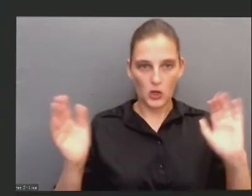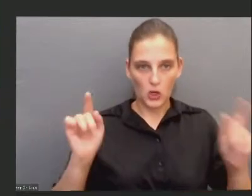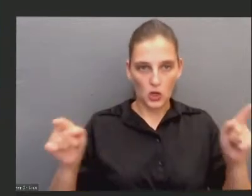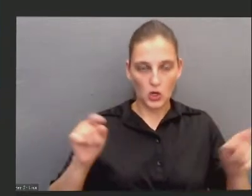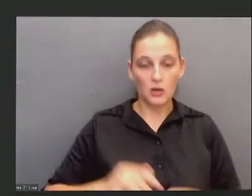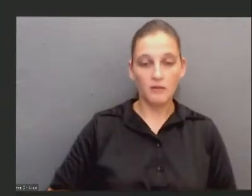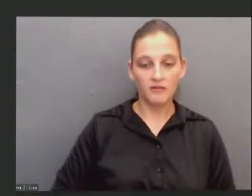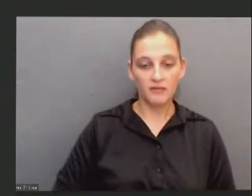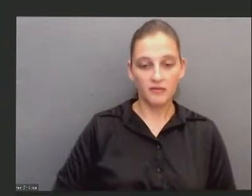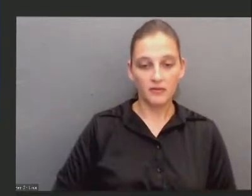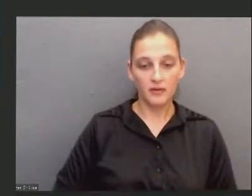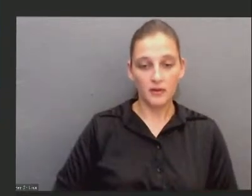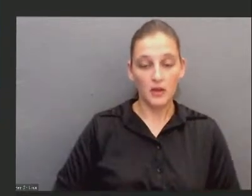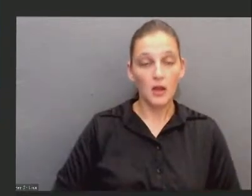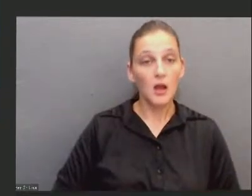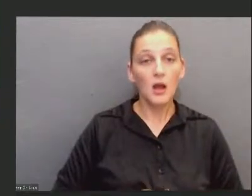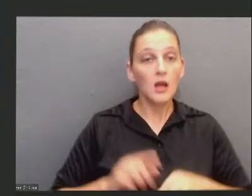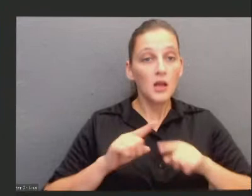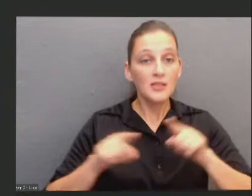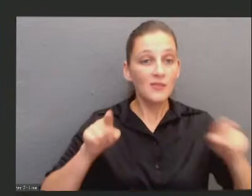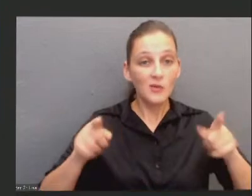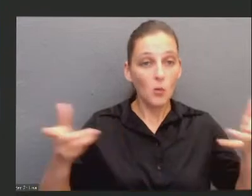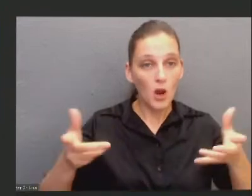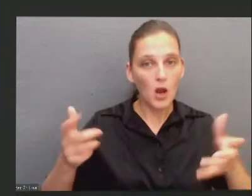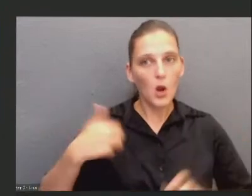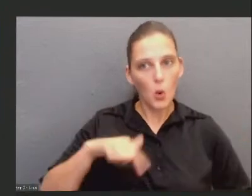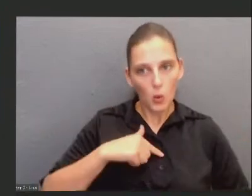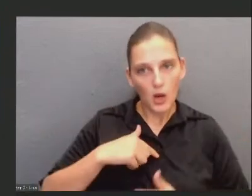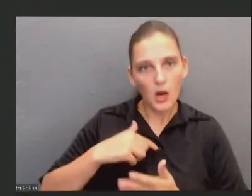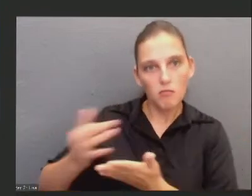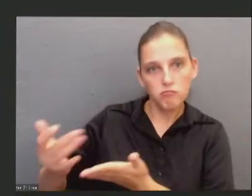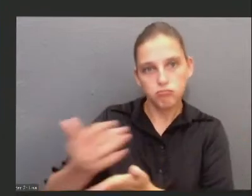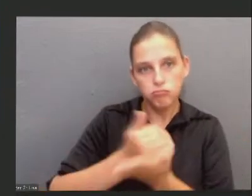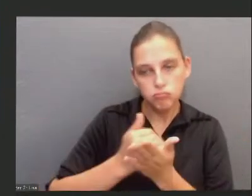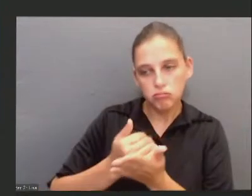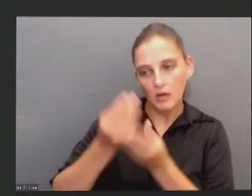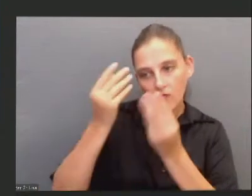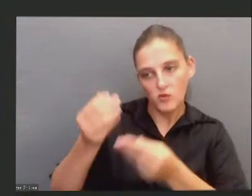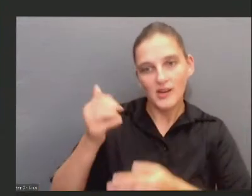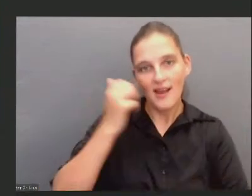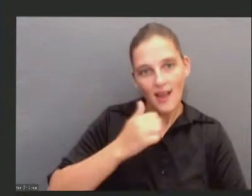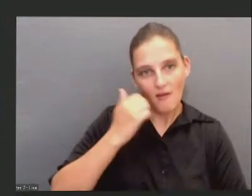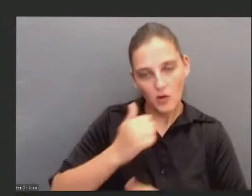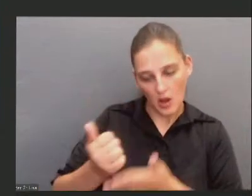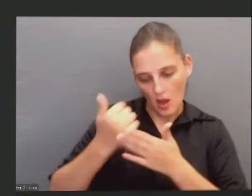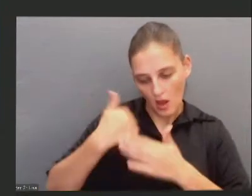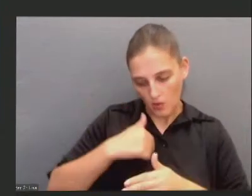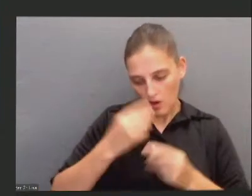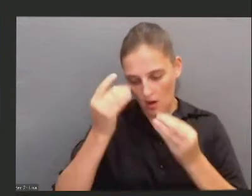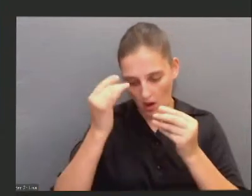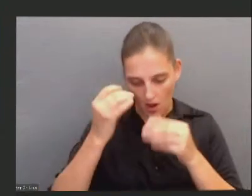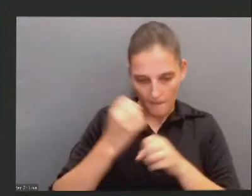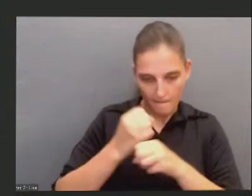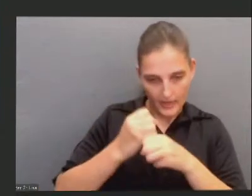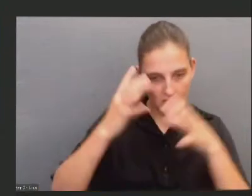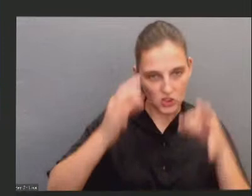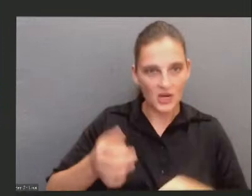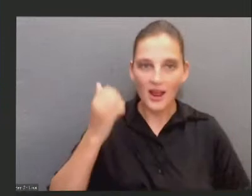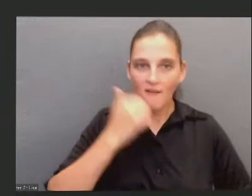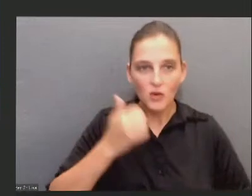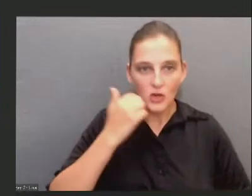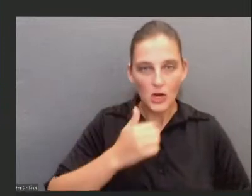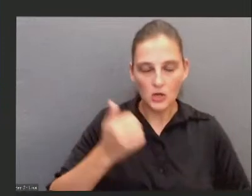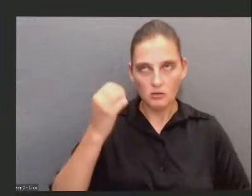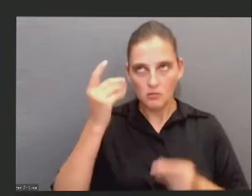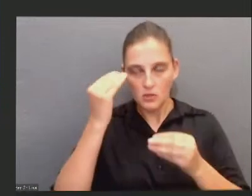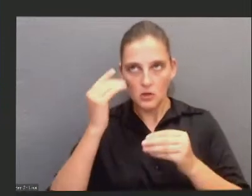on a daily basis that led to decision-making on a daily basis about where outreach, where